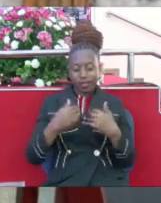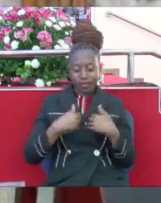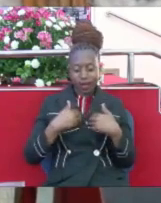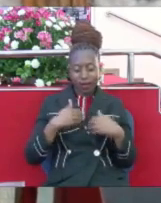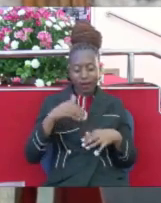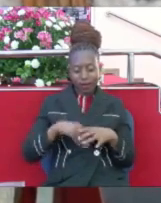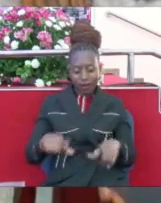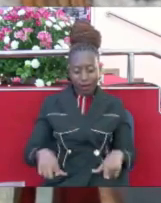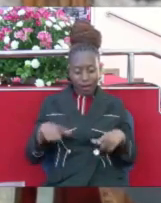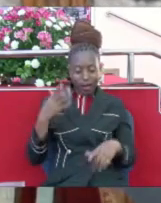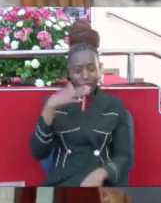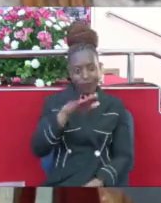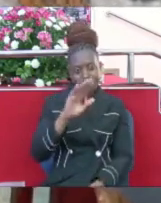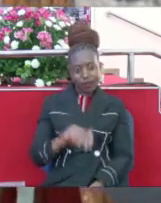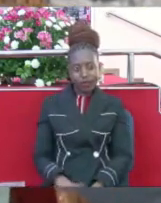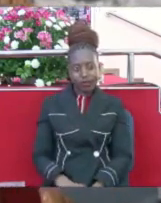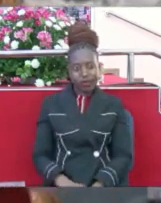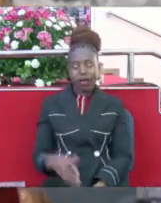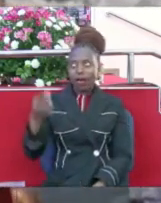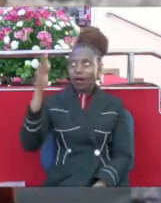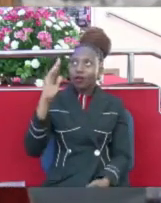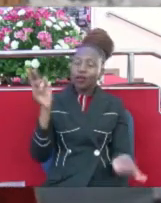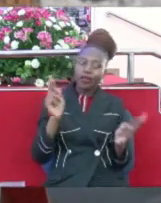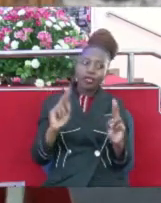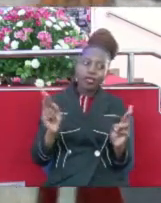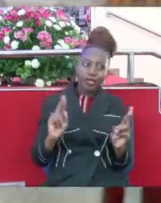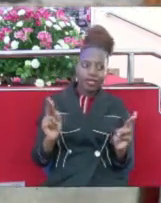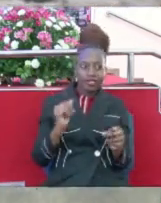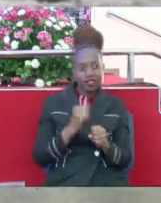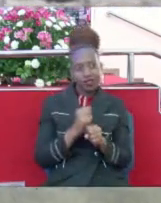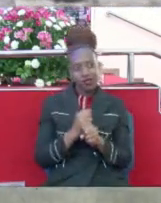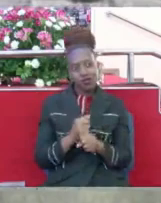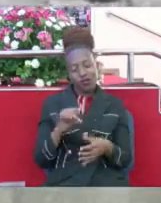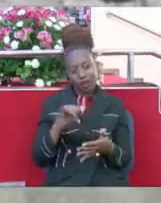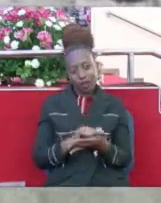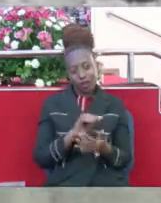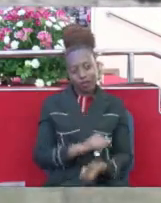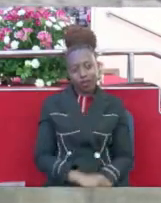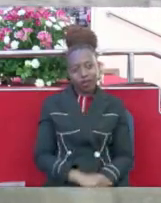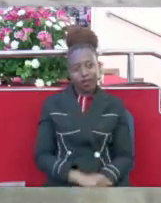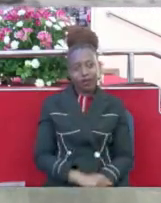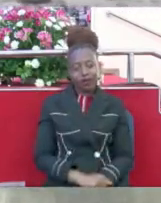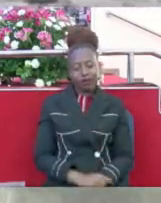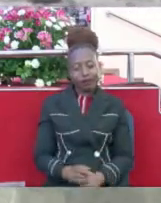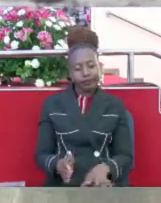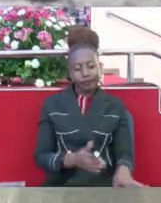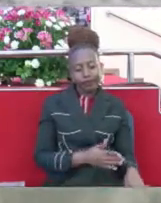life. God is willing to do that. I sing a song and said, he